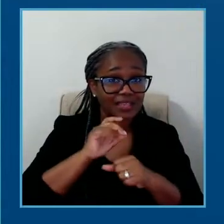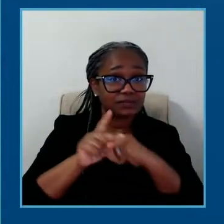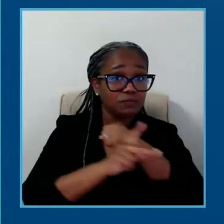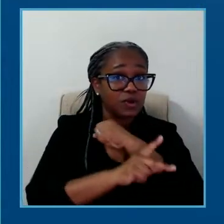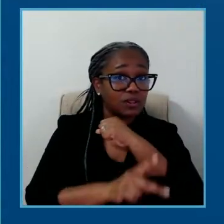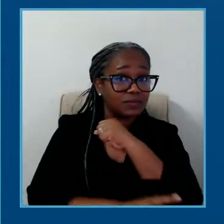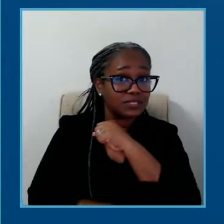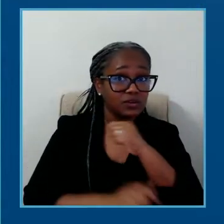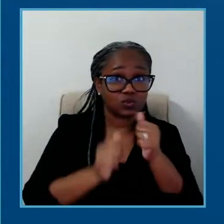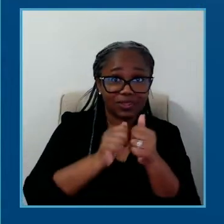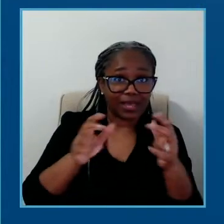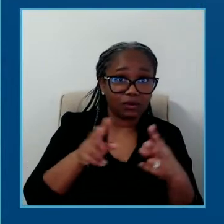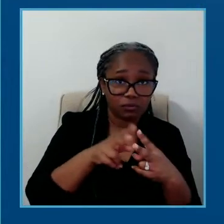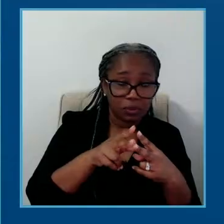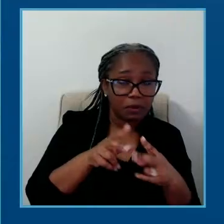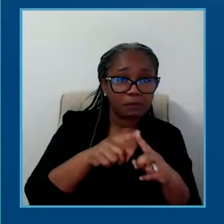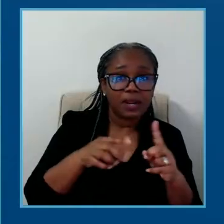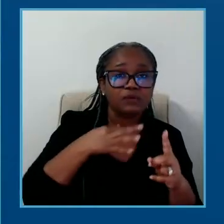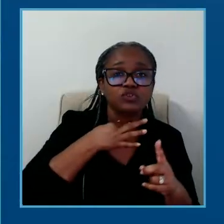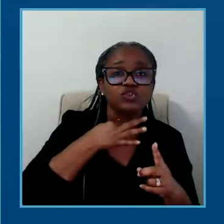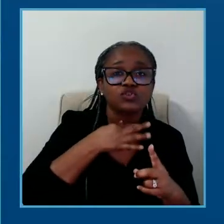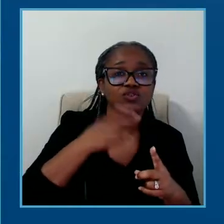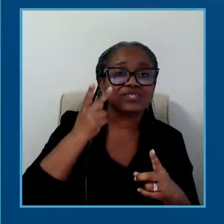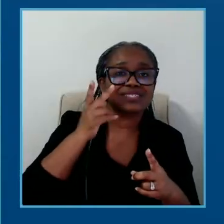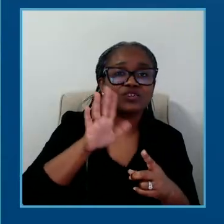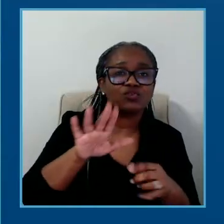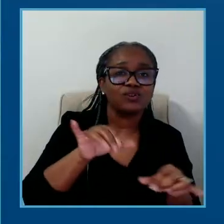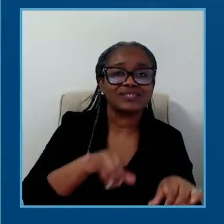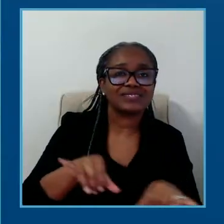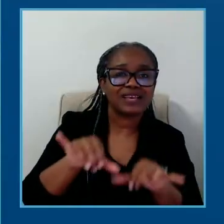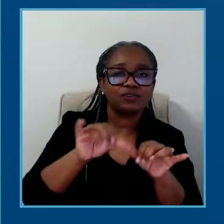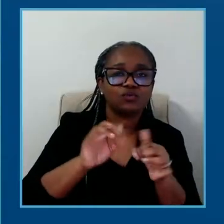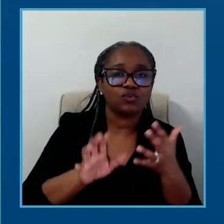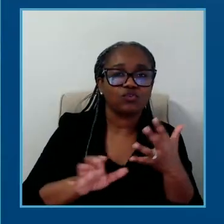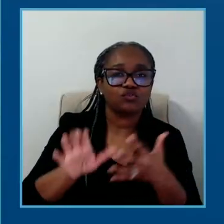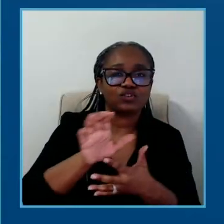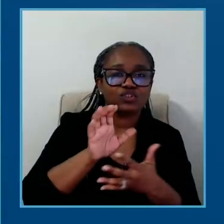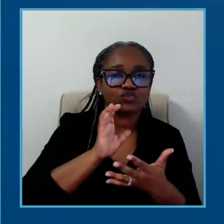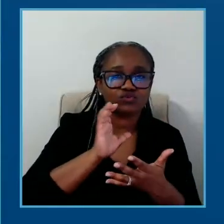wanted to see what standard or credential you were using for your